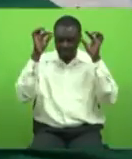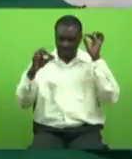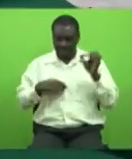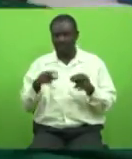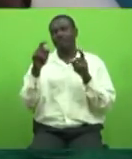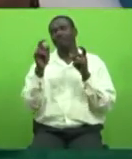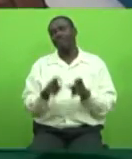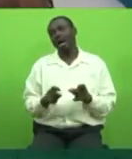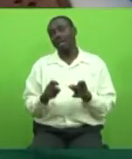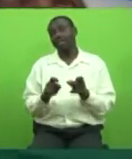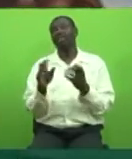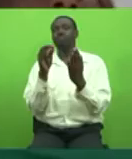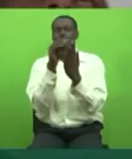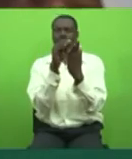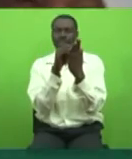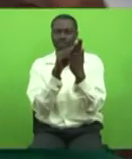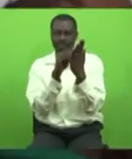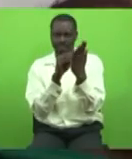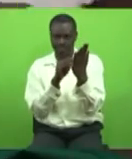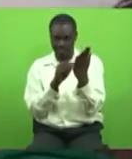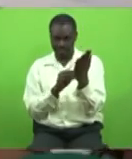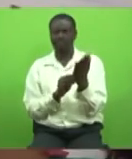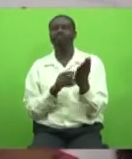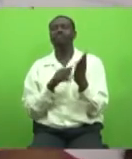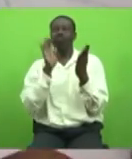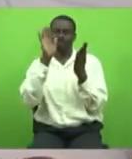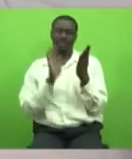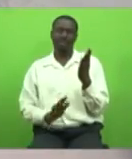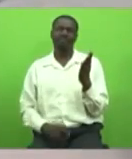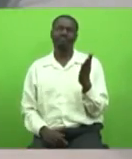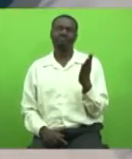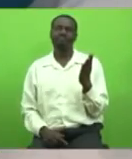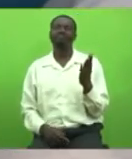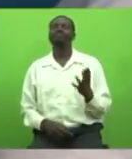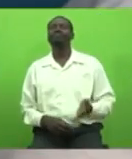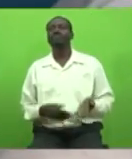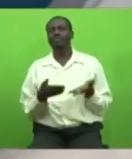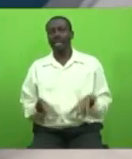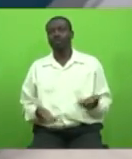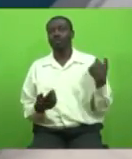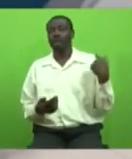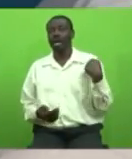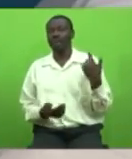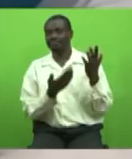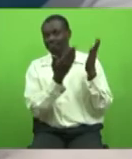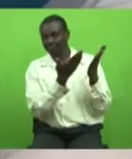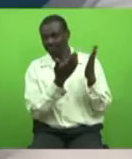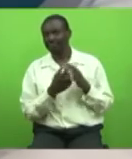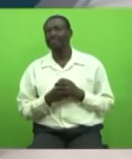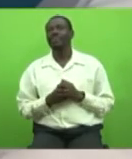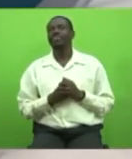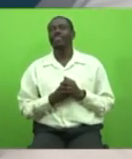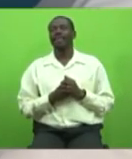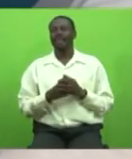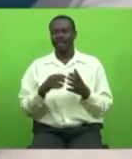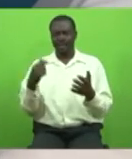of quite tough, long hair. So we are going